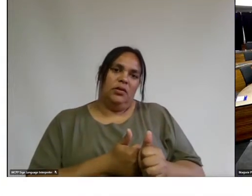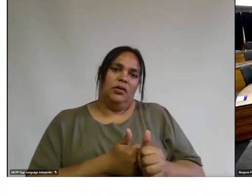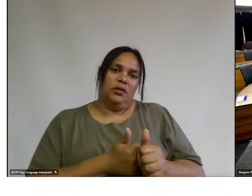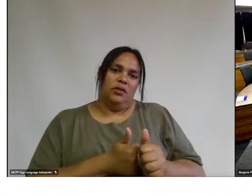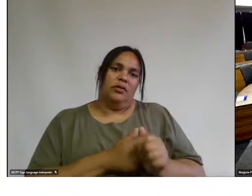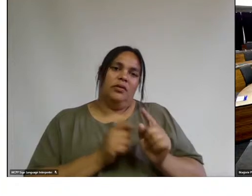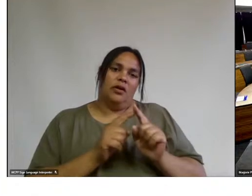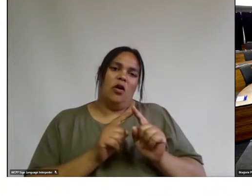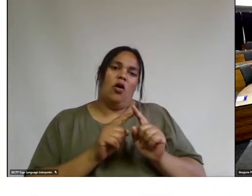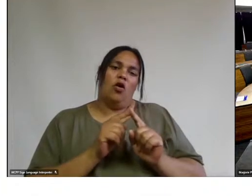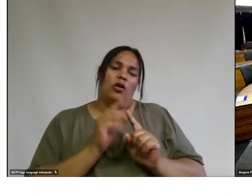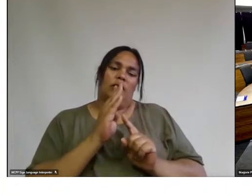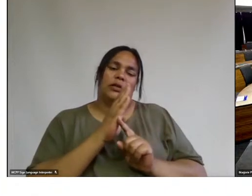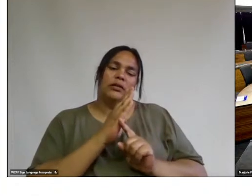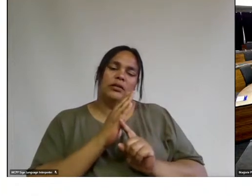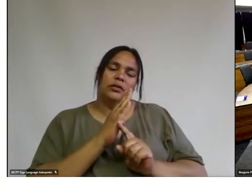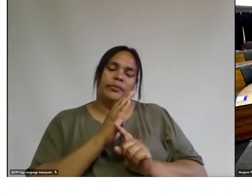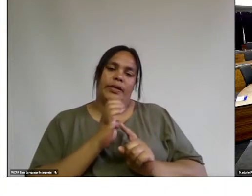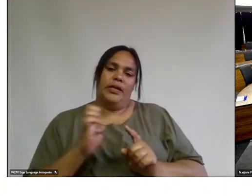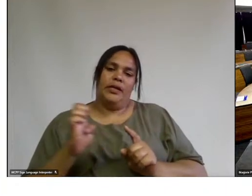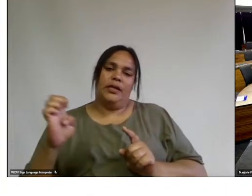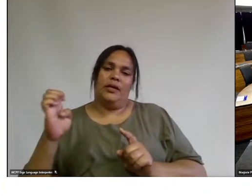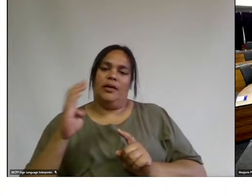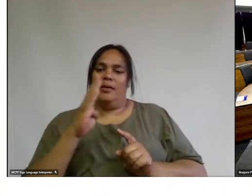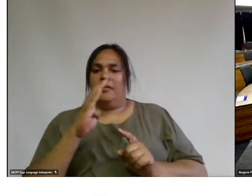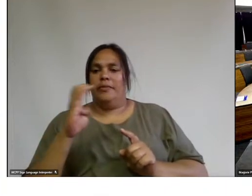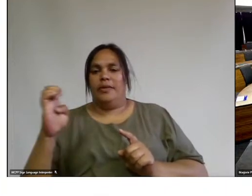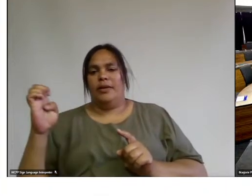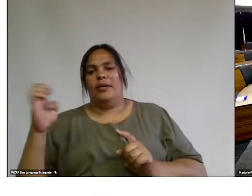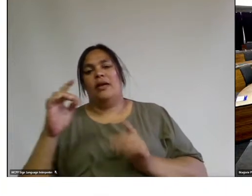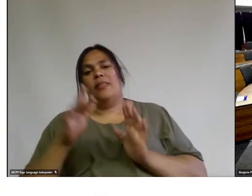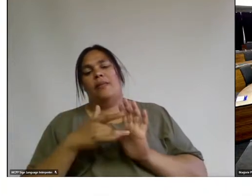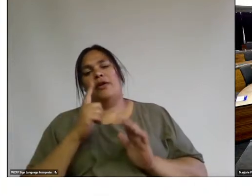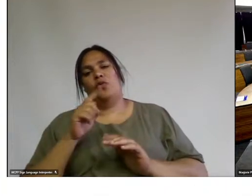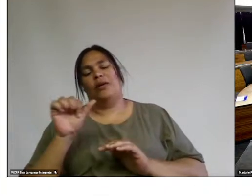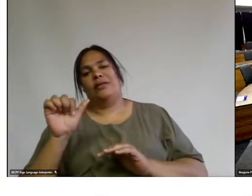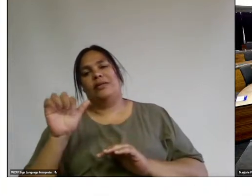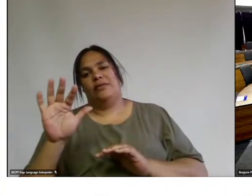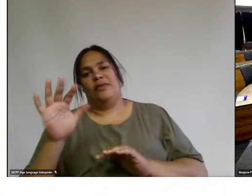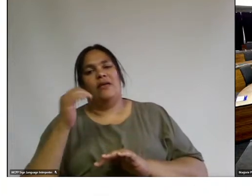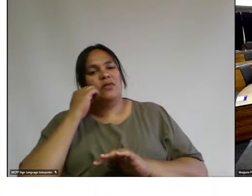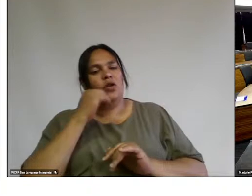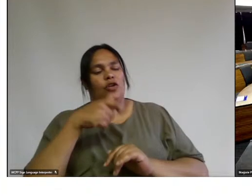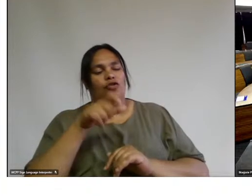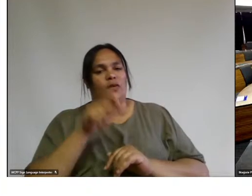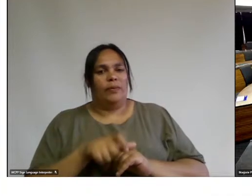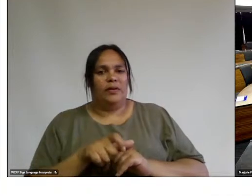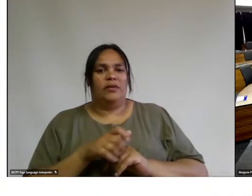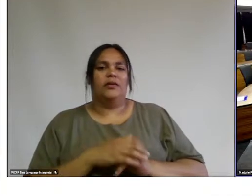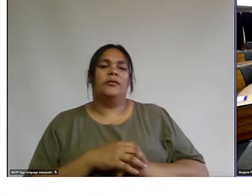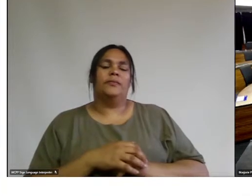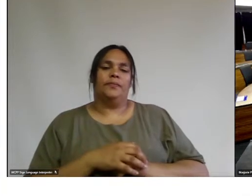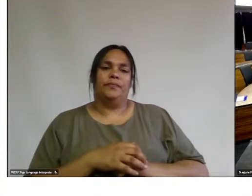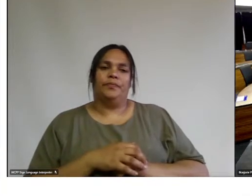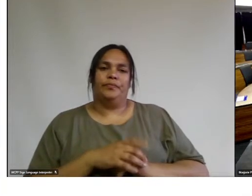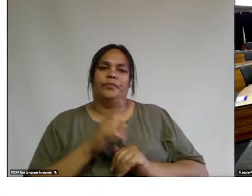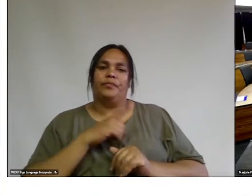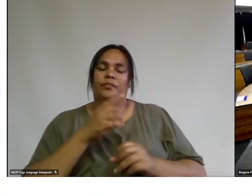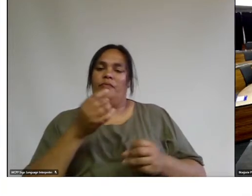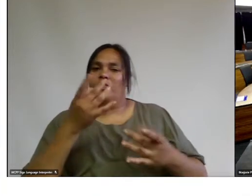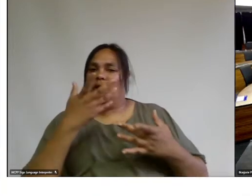on triple BE. It's on page 165, sorry, Chair. They